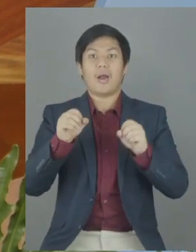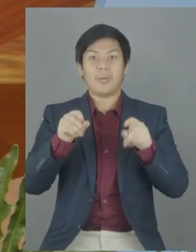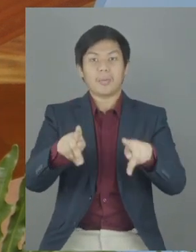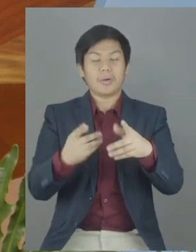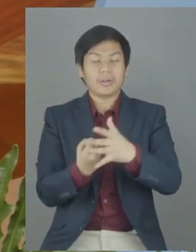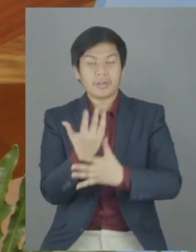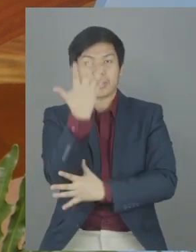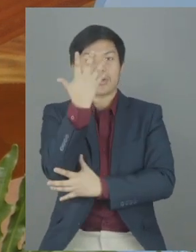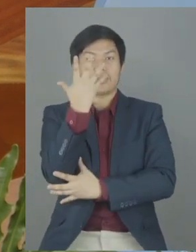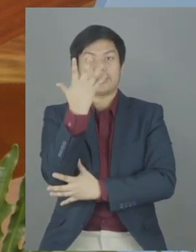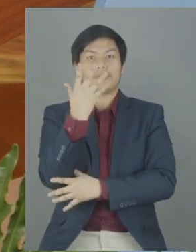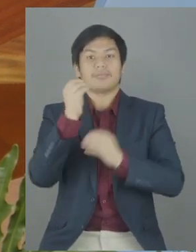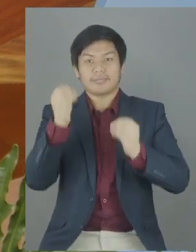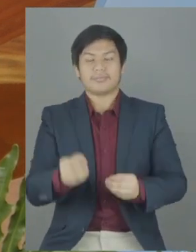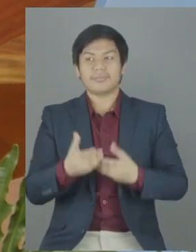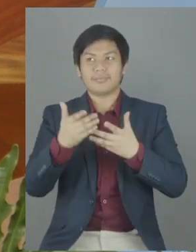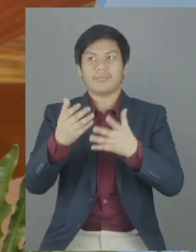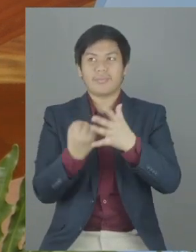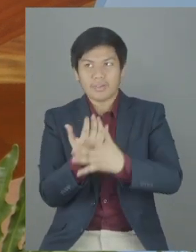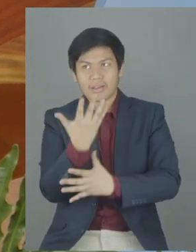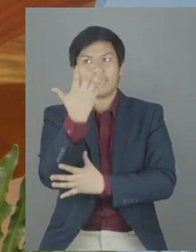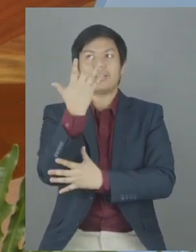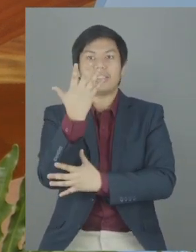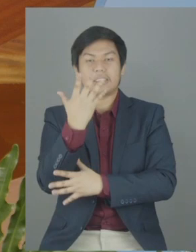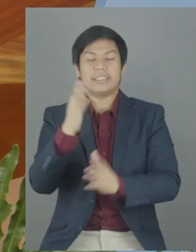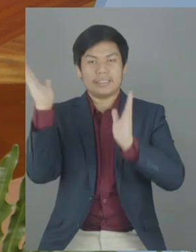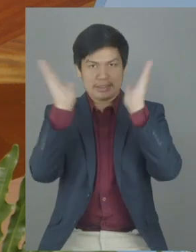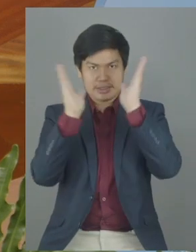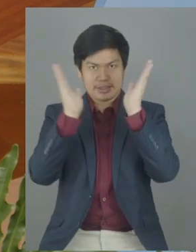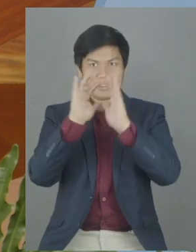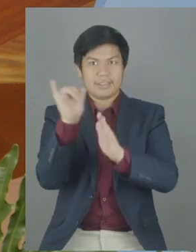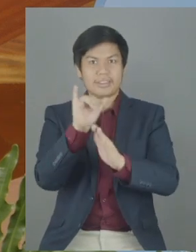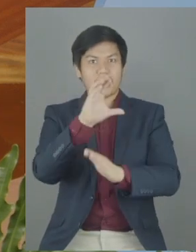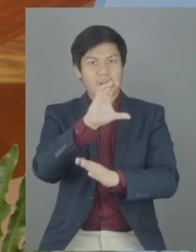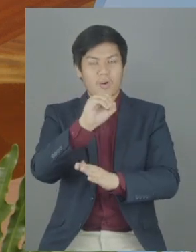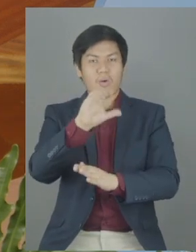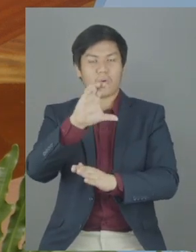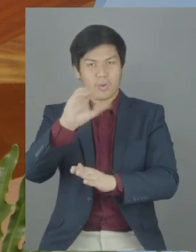grow and be given opportunities eventually to serve, just like Coco.